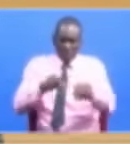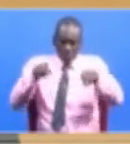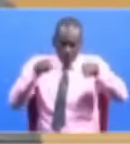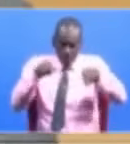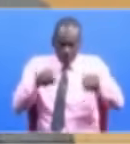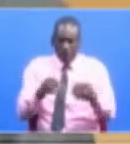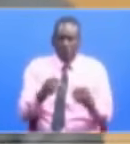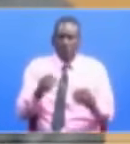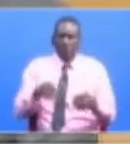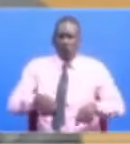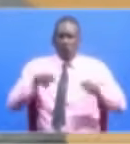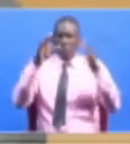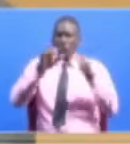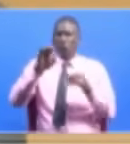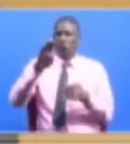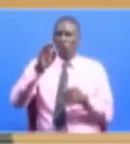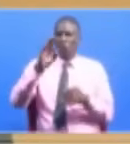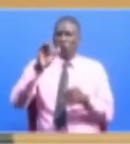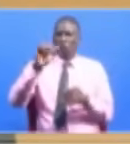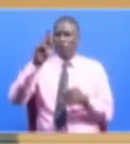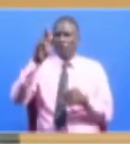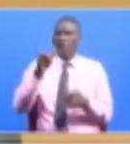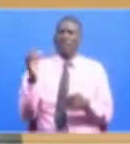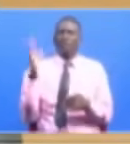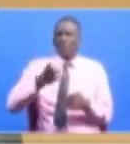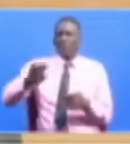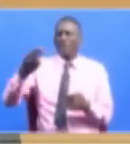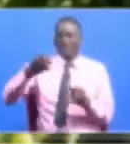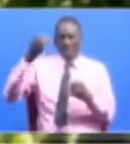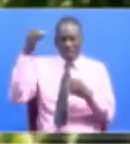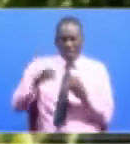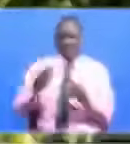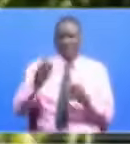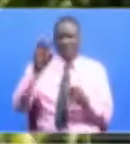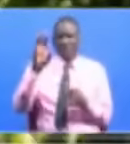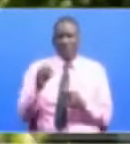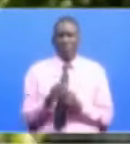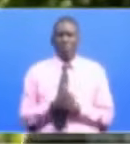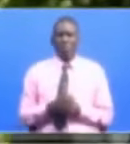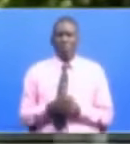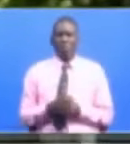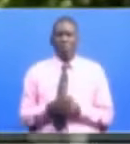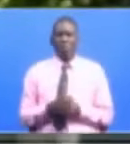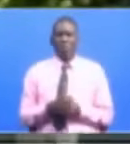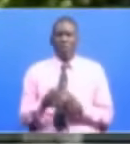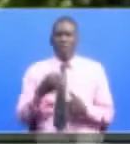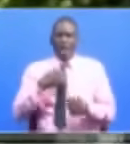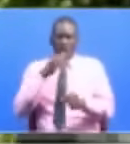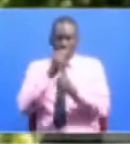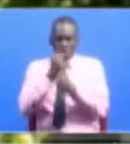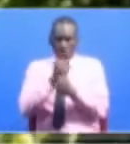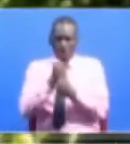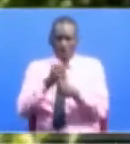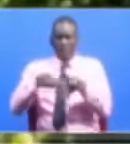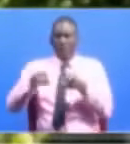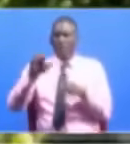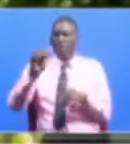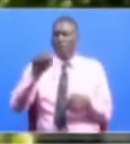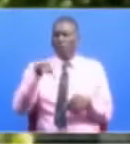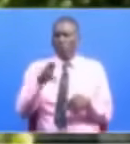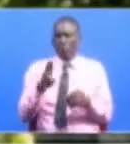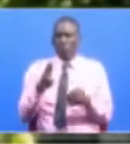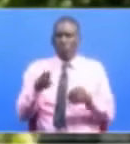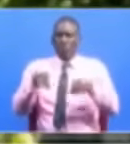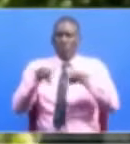chair, Musa Faki, finishes his second and last term. I have served the AU in